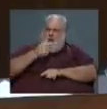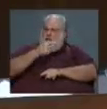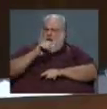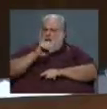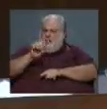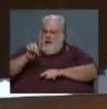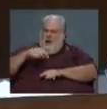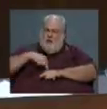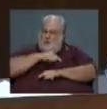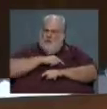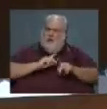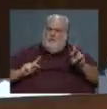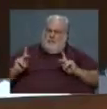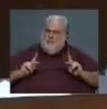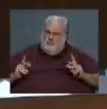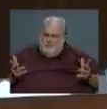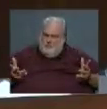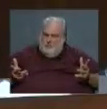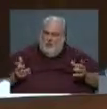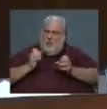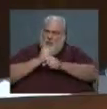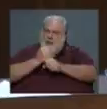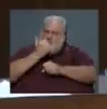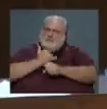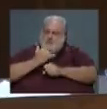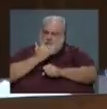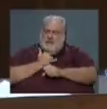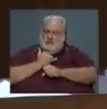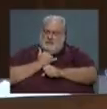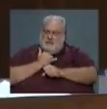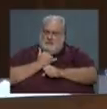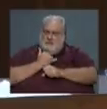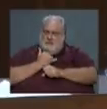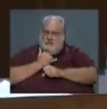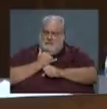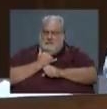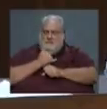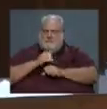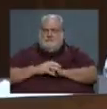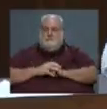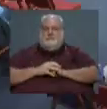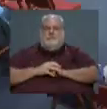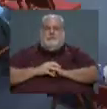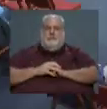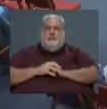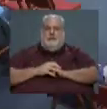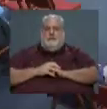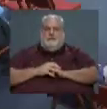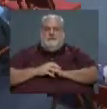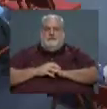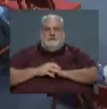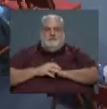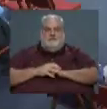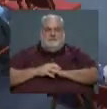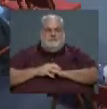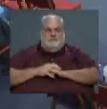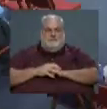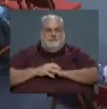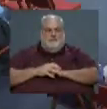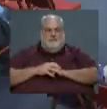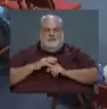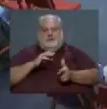We're human beings who make bad mistakes. That's all I got to say. Director Wright, you're recognized,